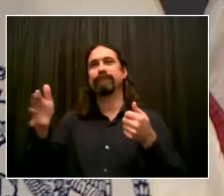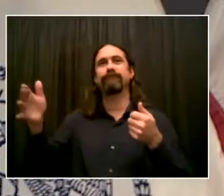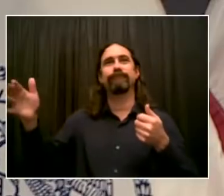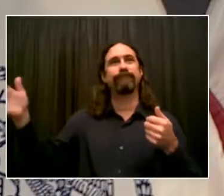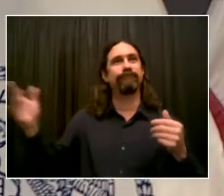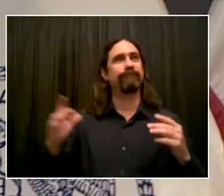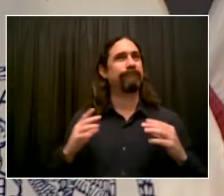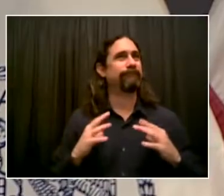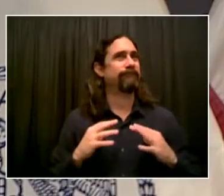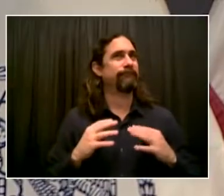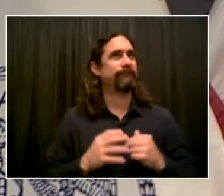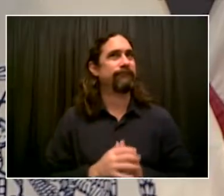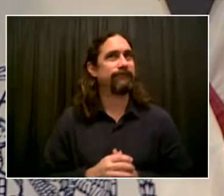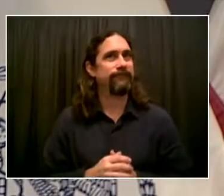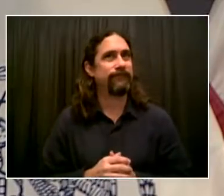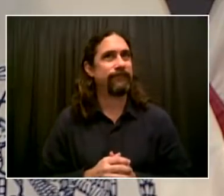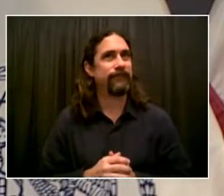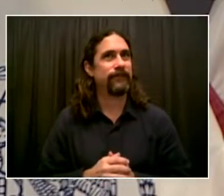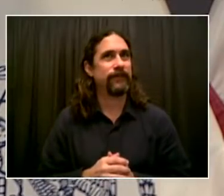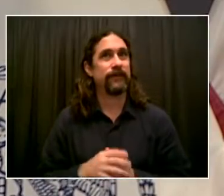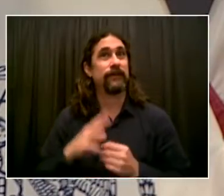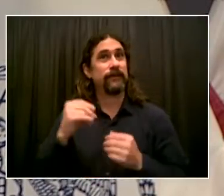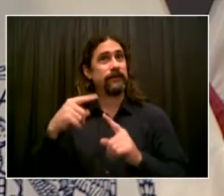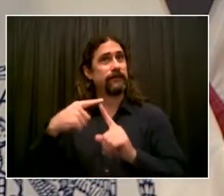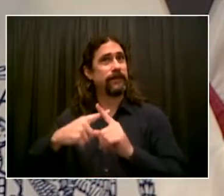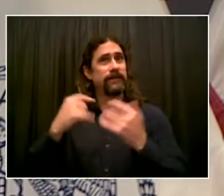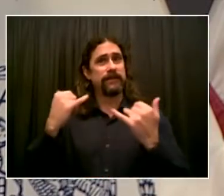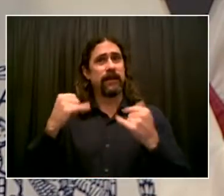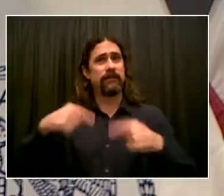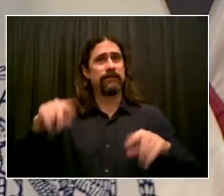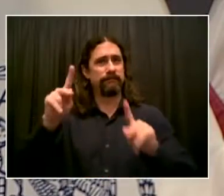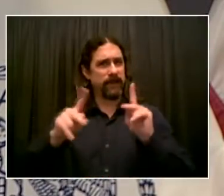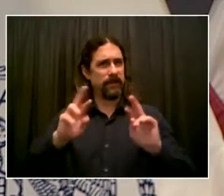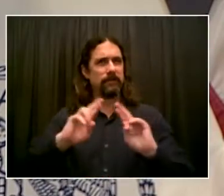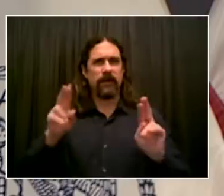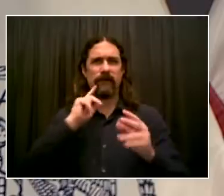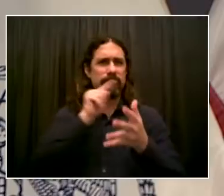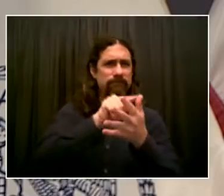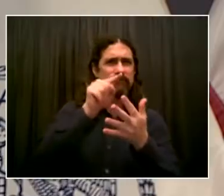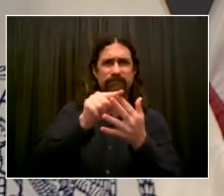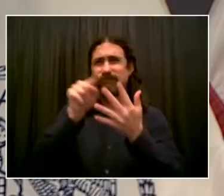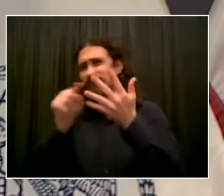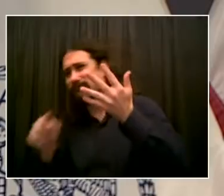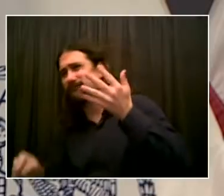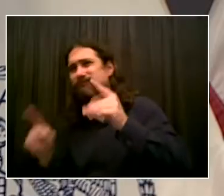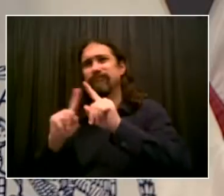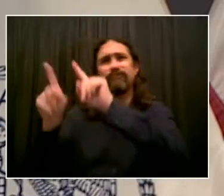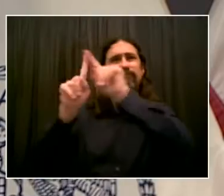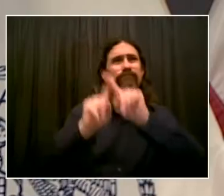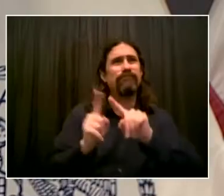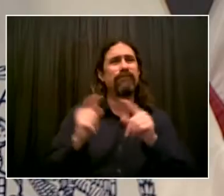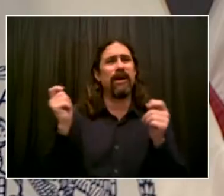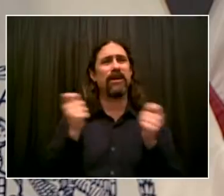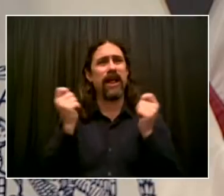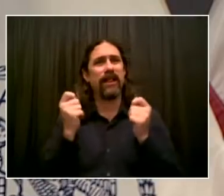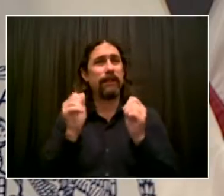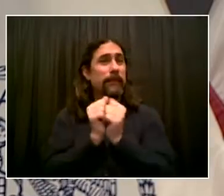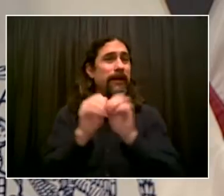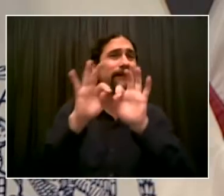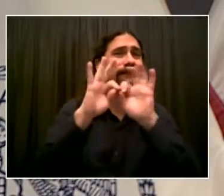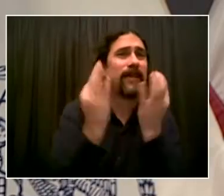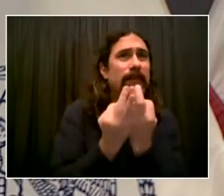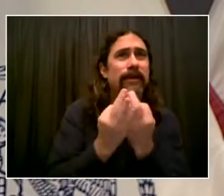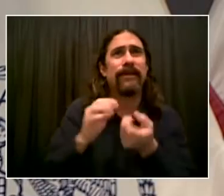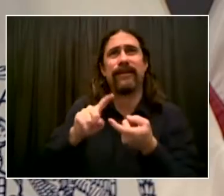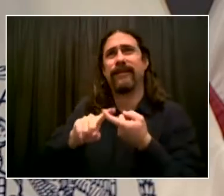holidays, we want to emphasize to all the greatness of this time of year, particularly the city. And we got a video we want to show you from our